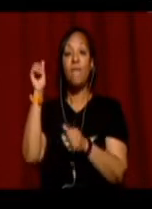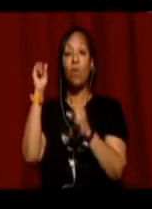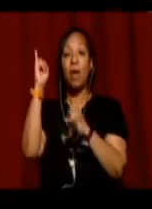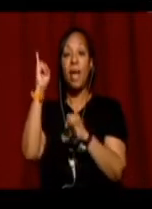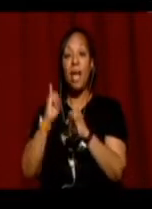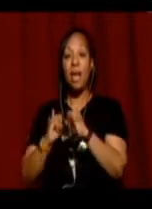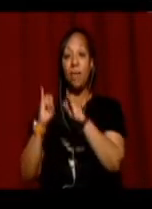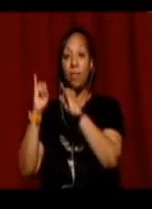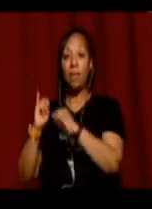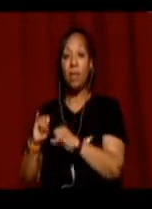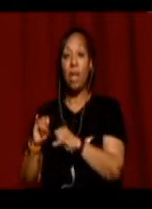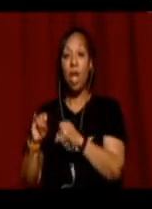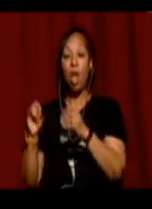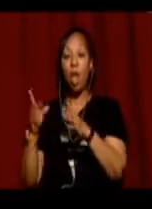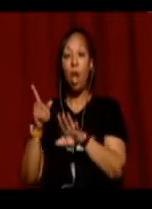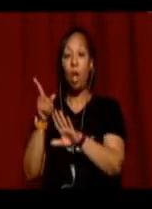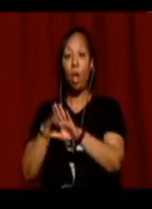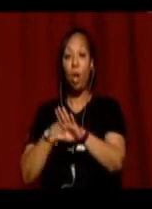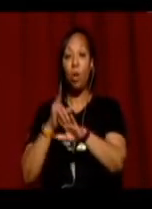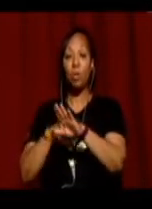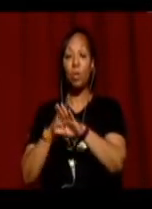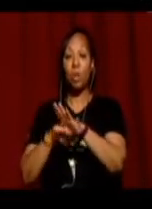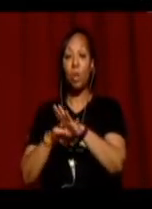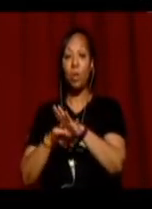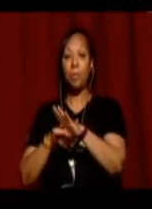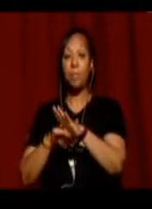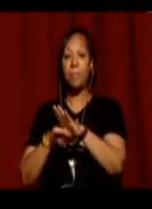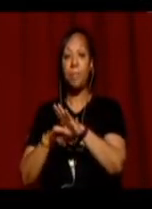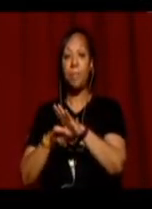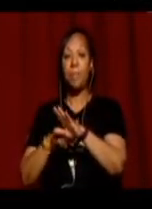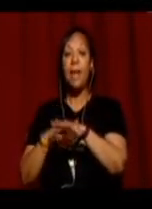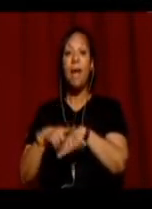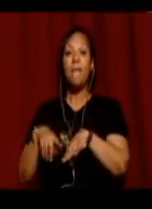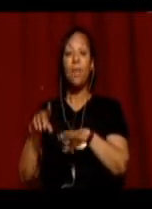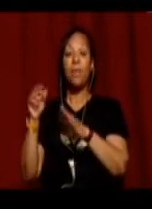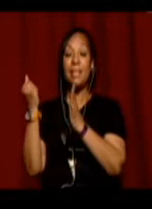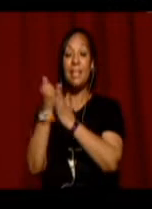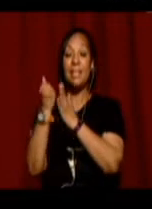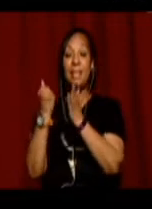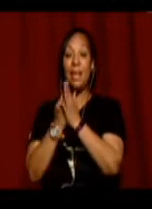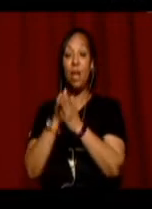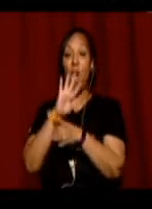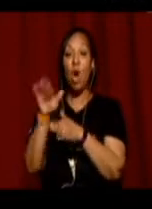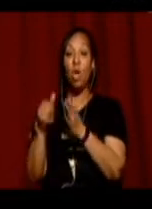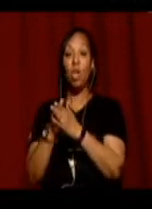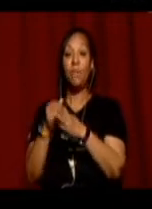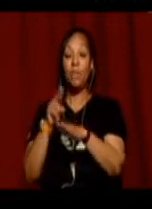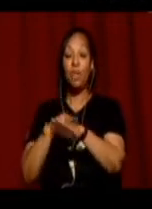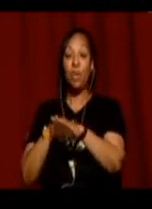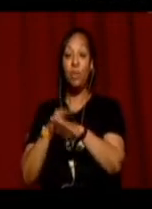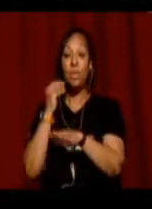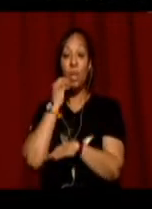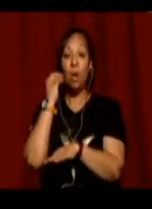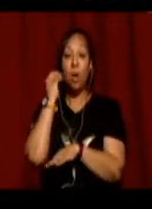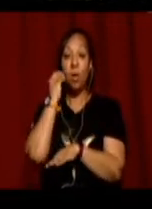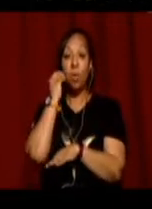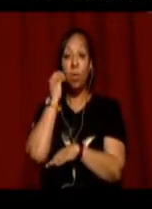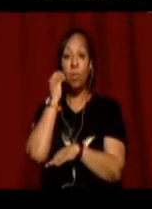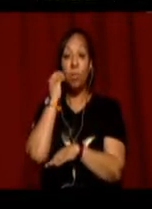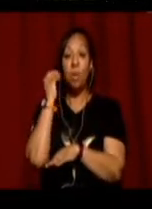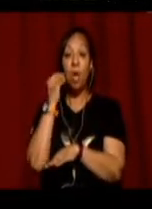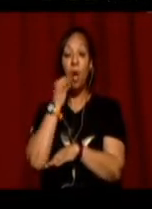single long-term care facility in the state of Illinois. So that includes all nursing homes, homes